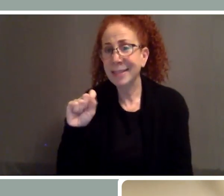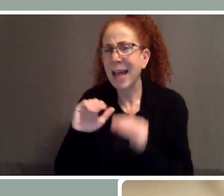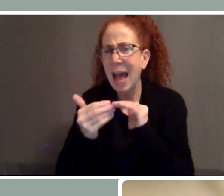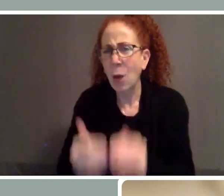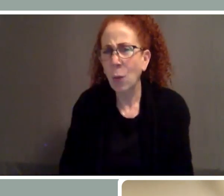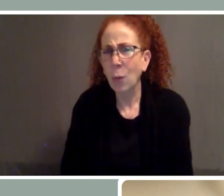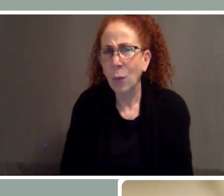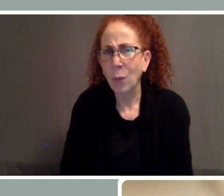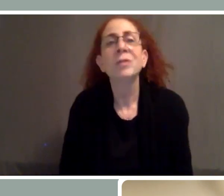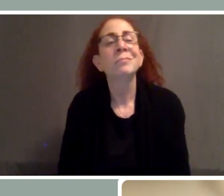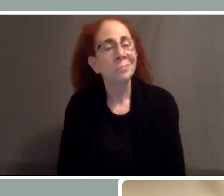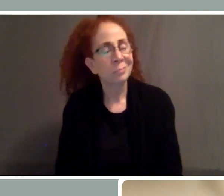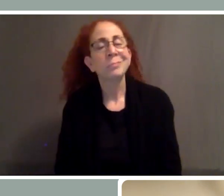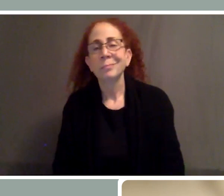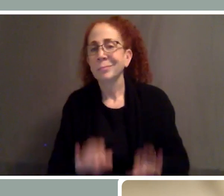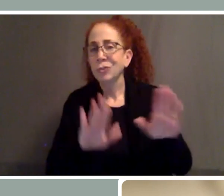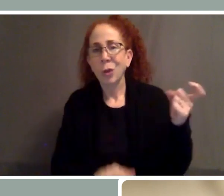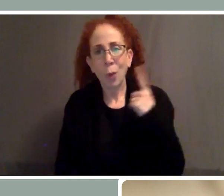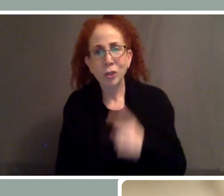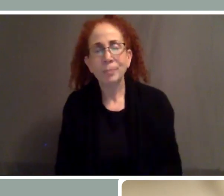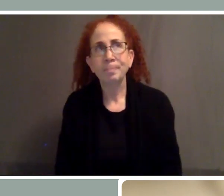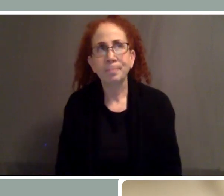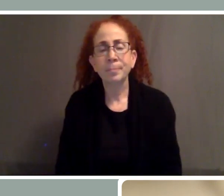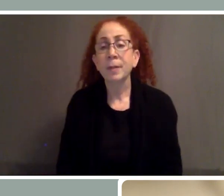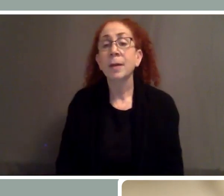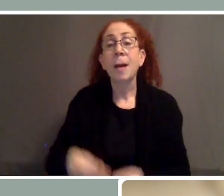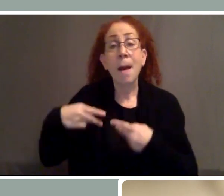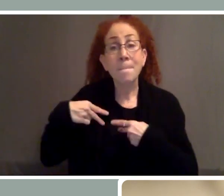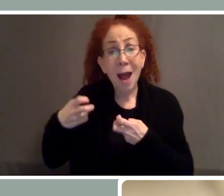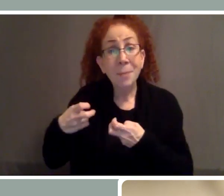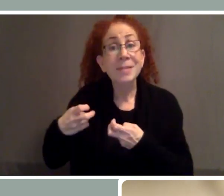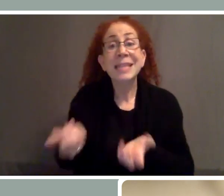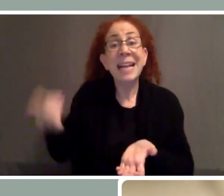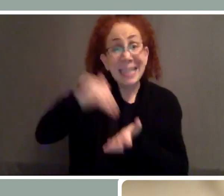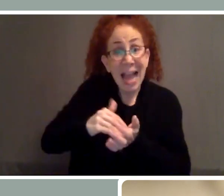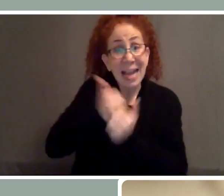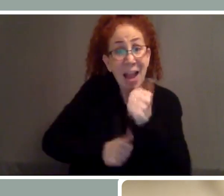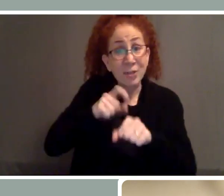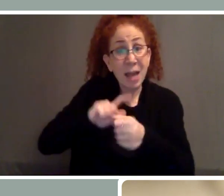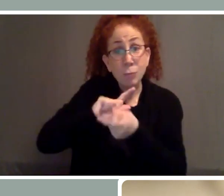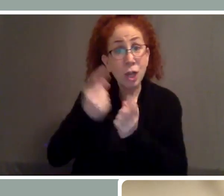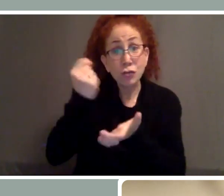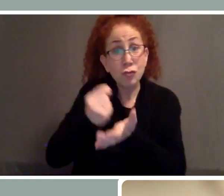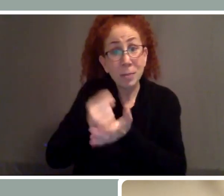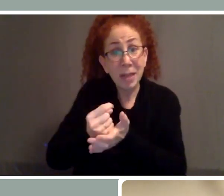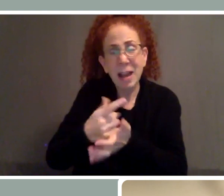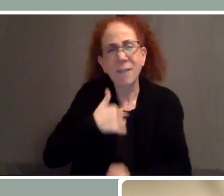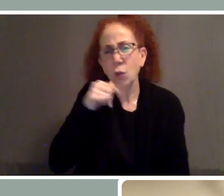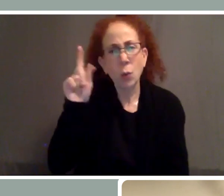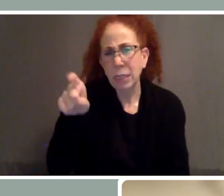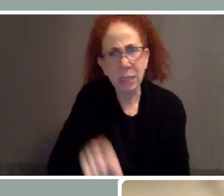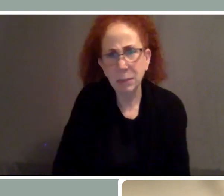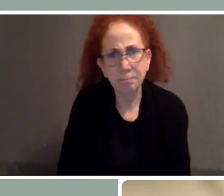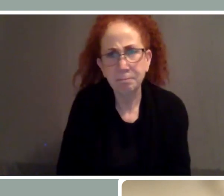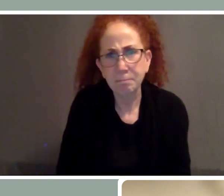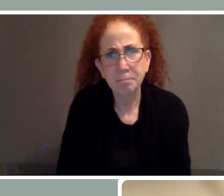great question. So I don't think it's important to get a biopsy every time. Okay, so that there's a need for change